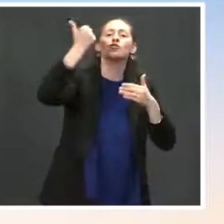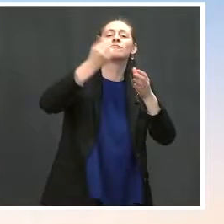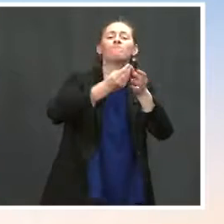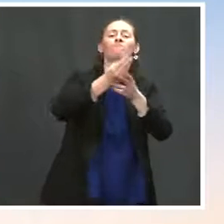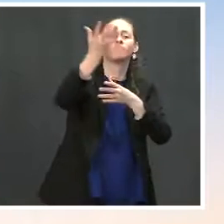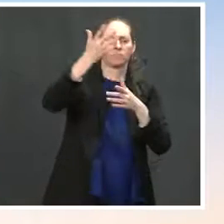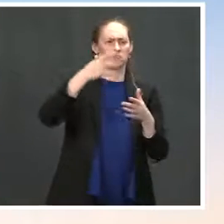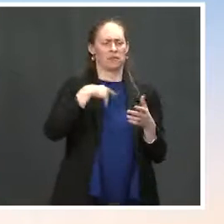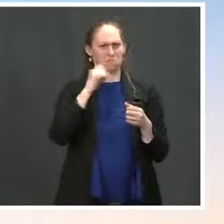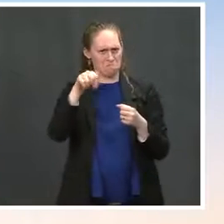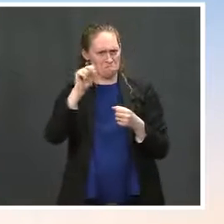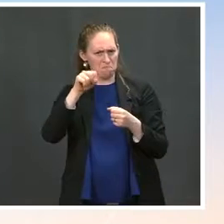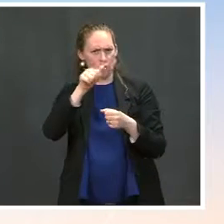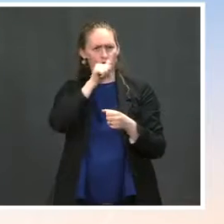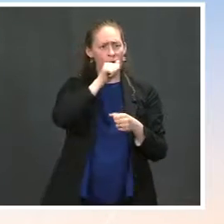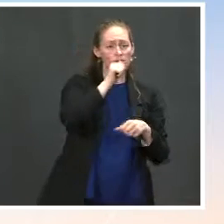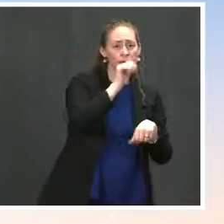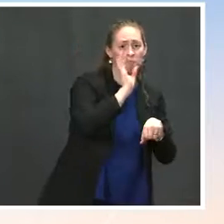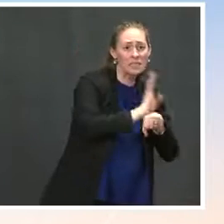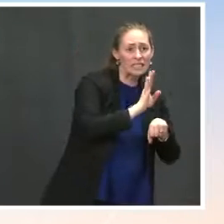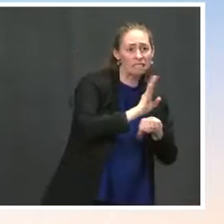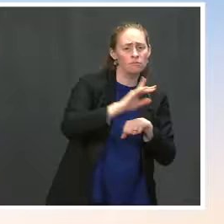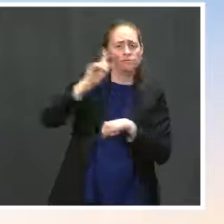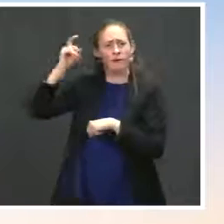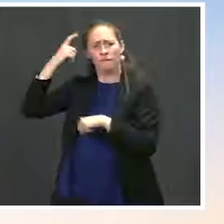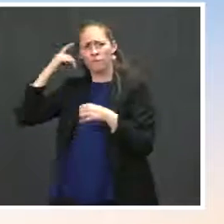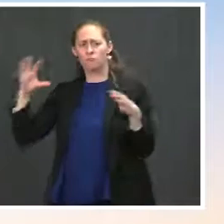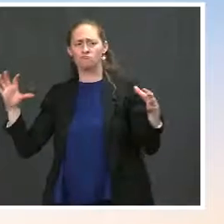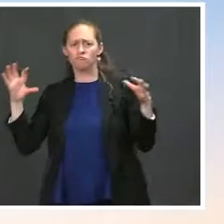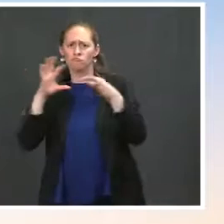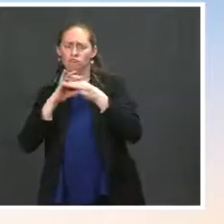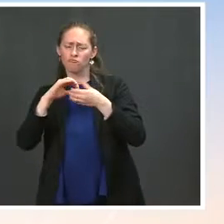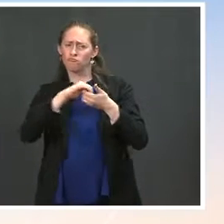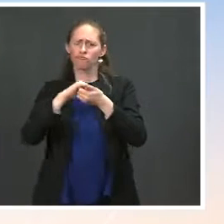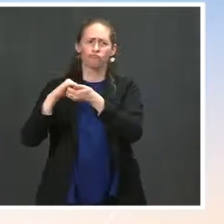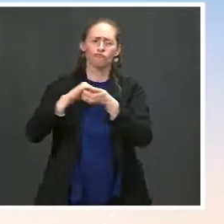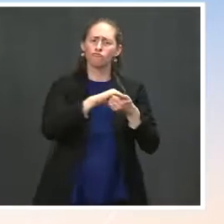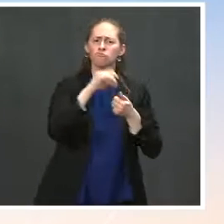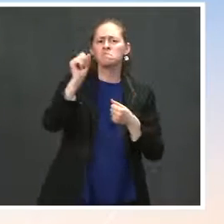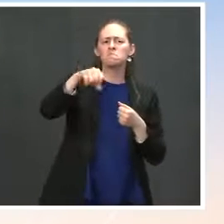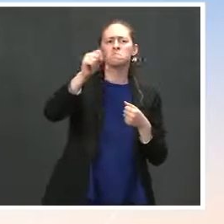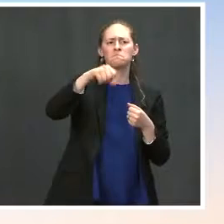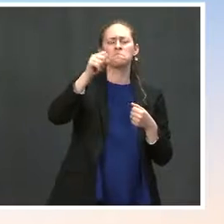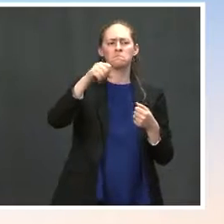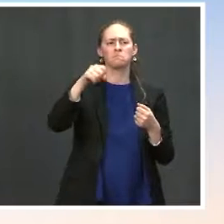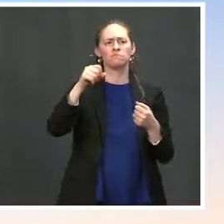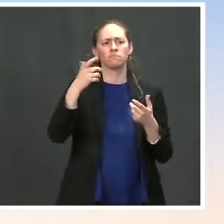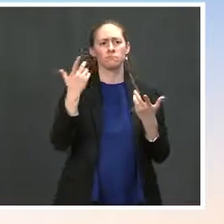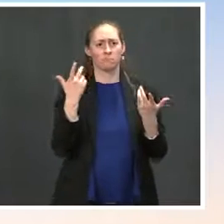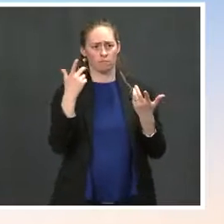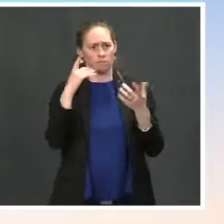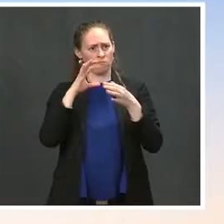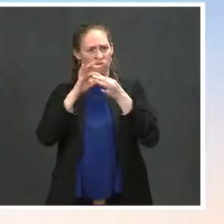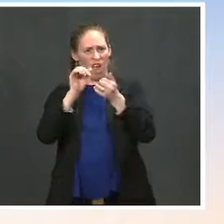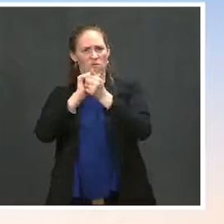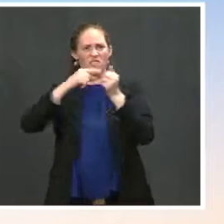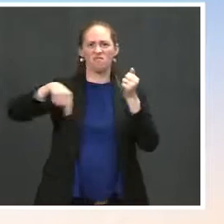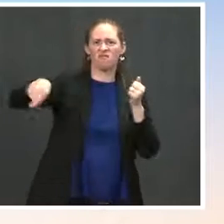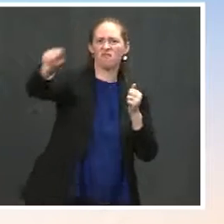sector partnership here. There's a role of the private sector, but our view is there's also a role of the public sector, and that this